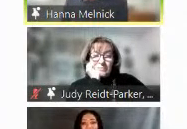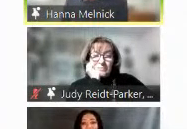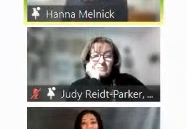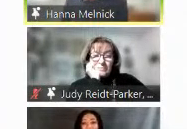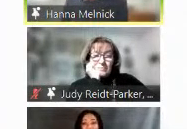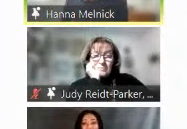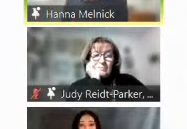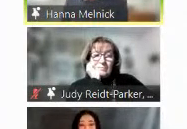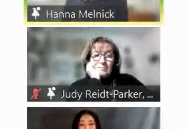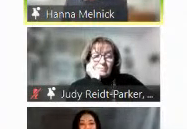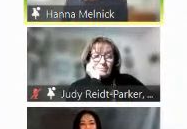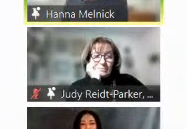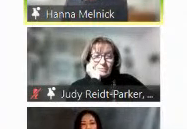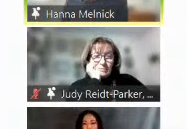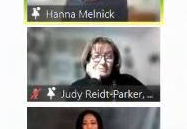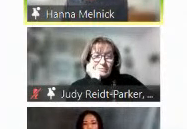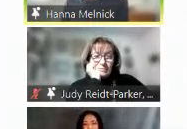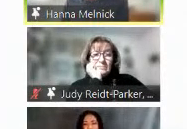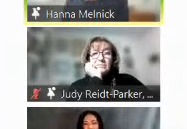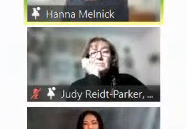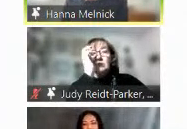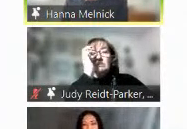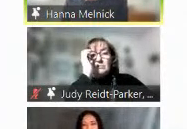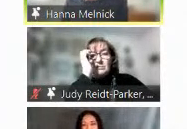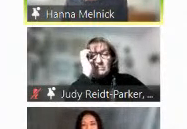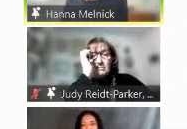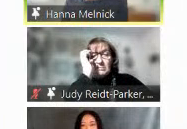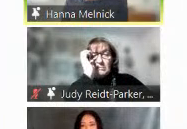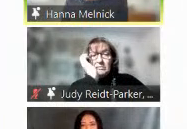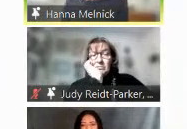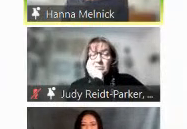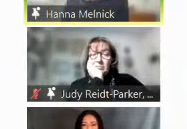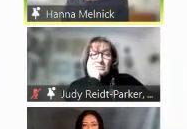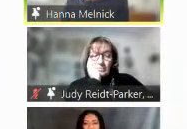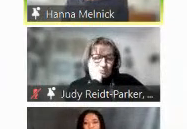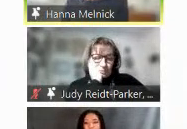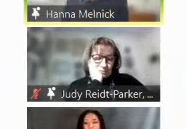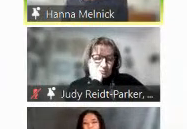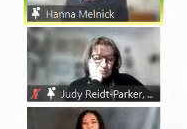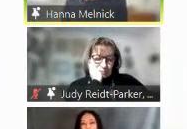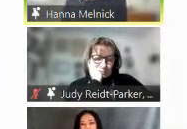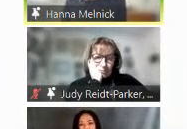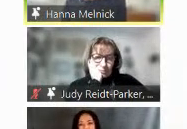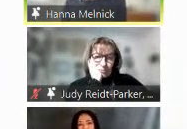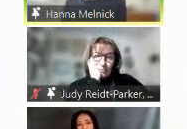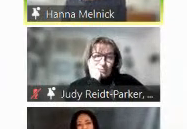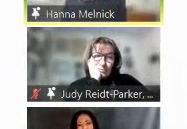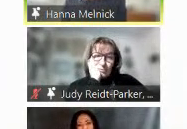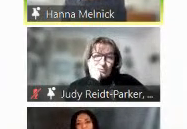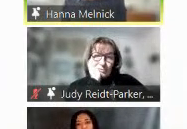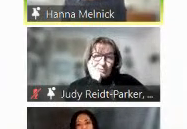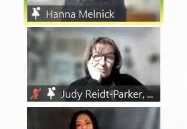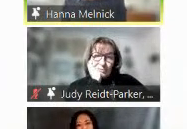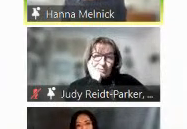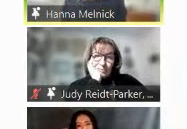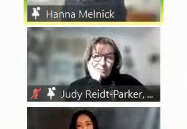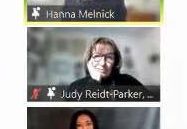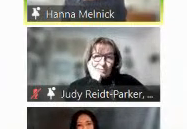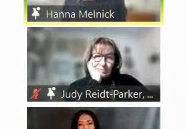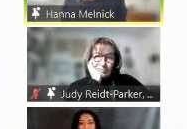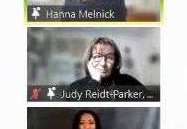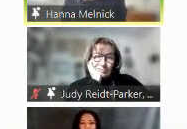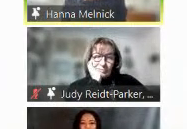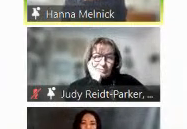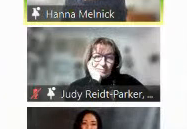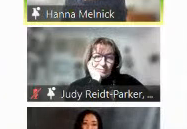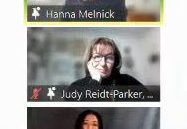in TK, there's currently a maximum of 12 children per adult. And the legislature has signaled the intent to reduce ratios to 1 to